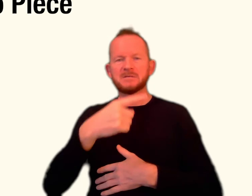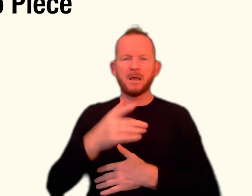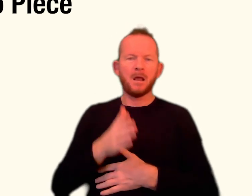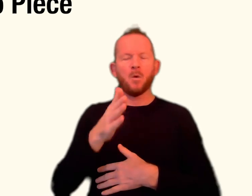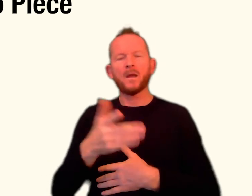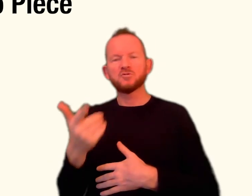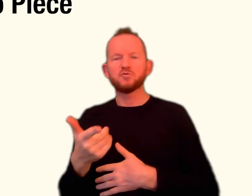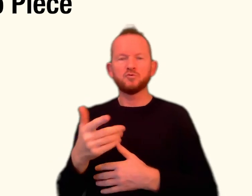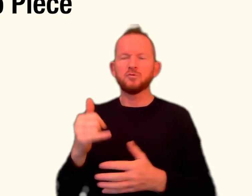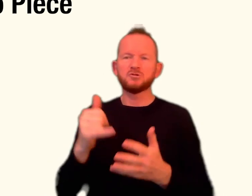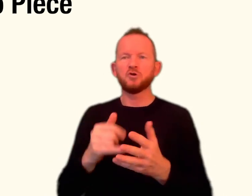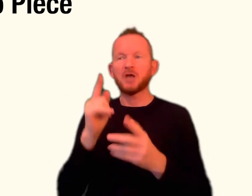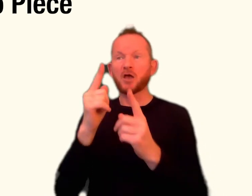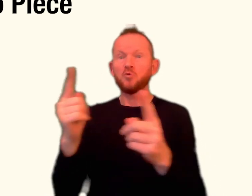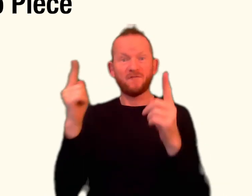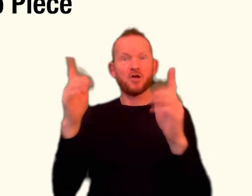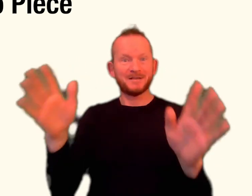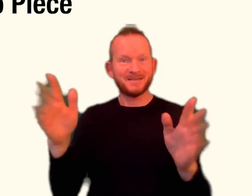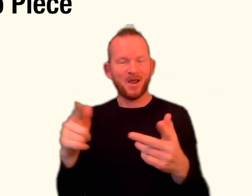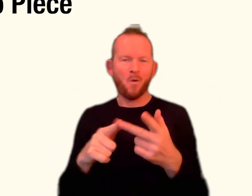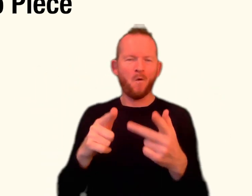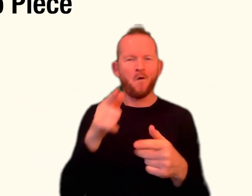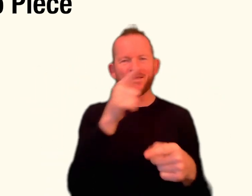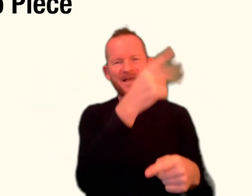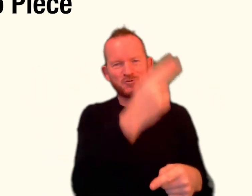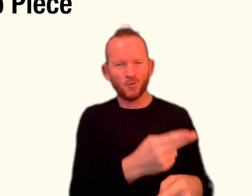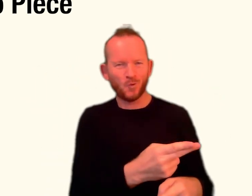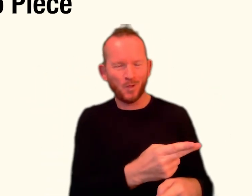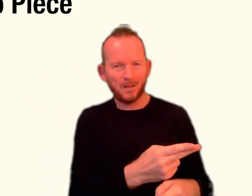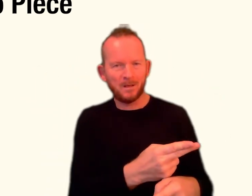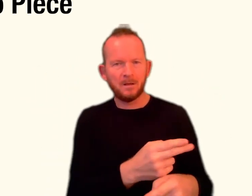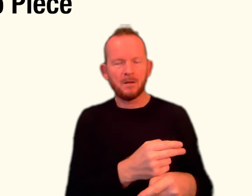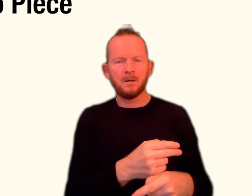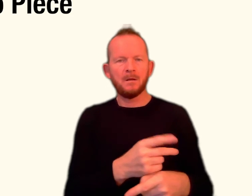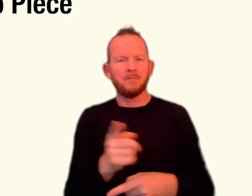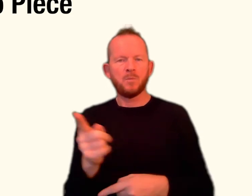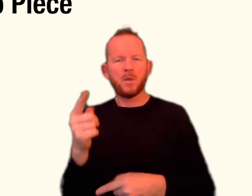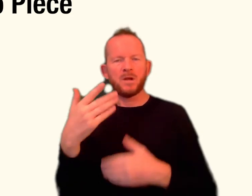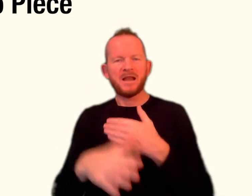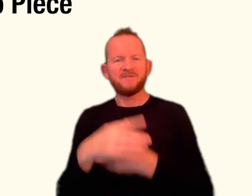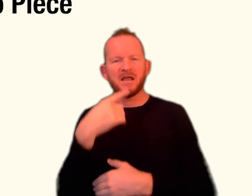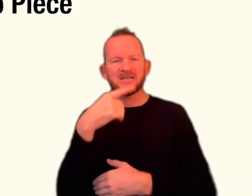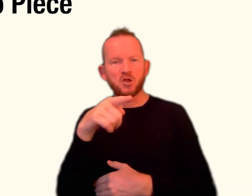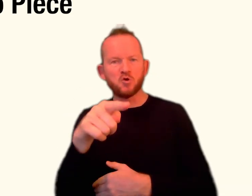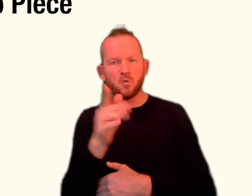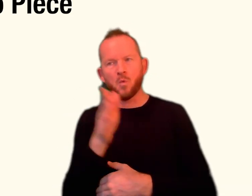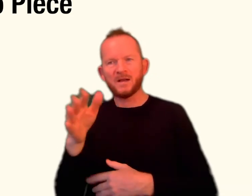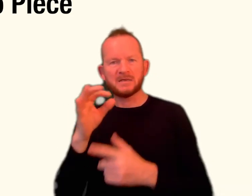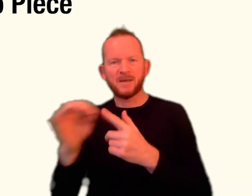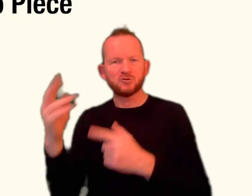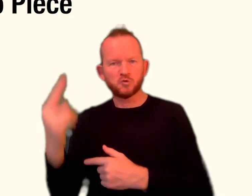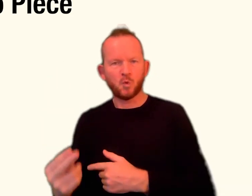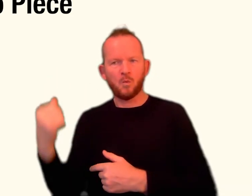to such a university or such a school, but they would never tell you they went to special